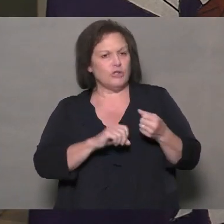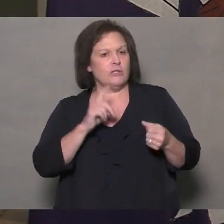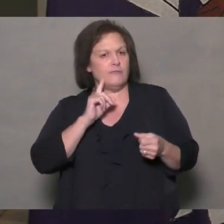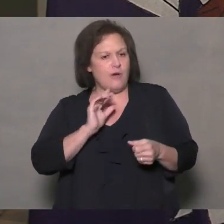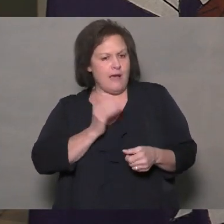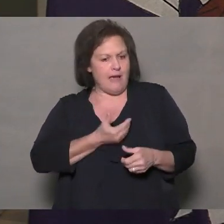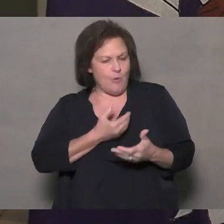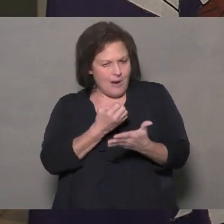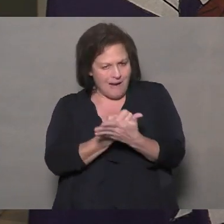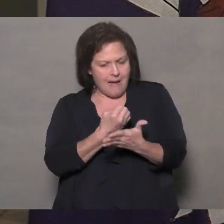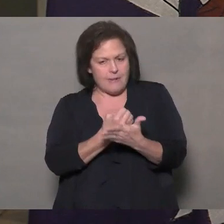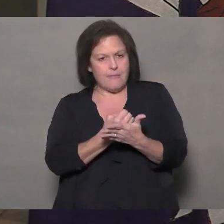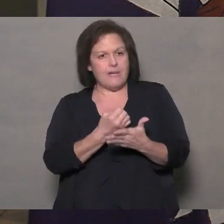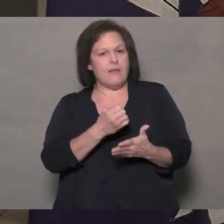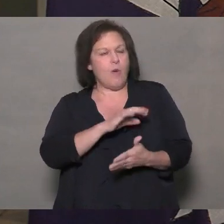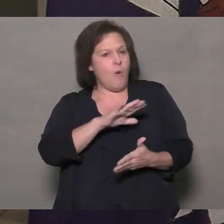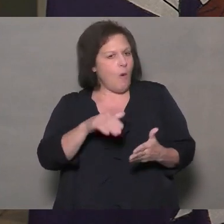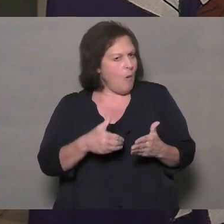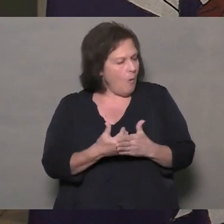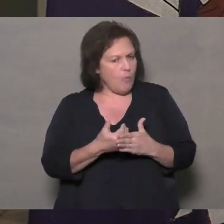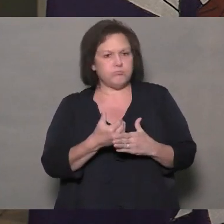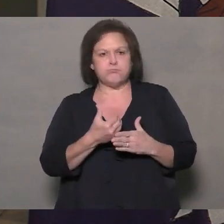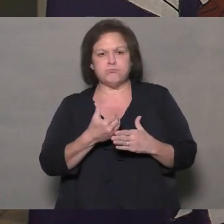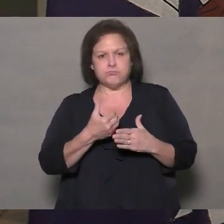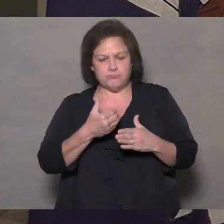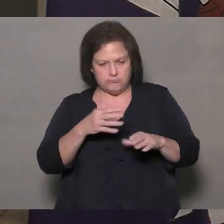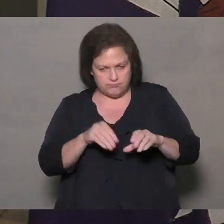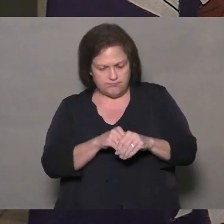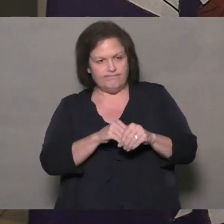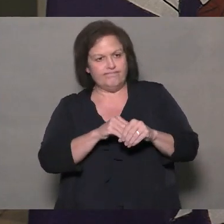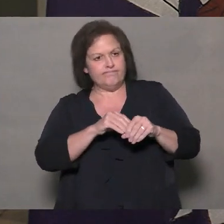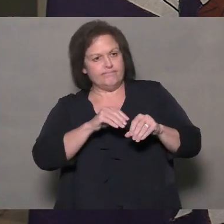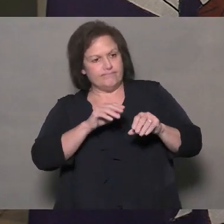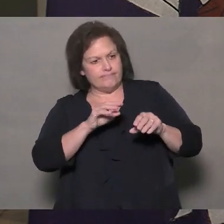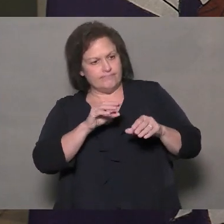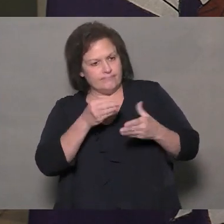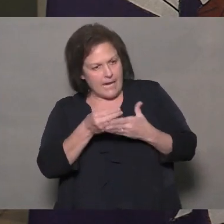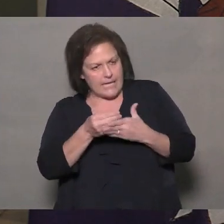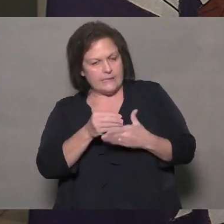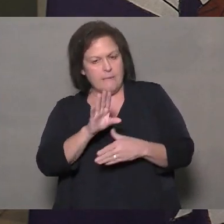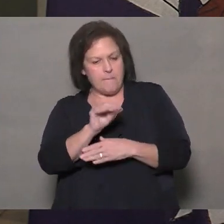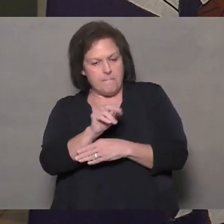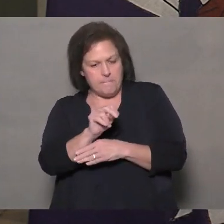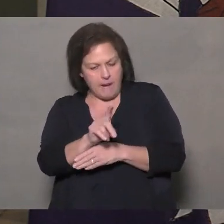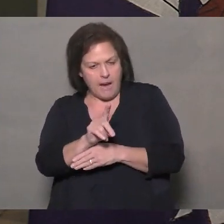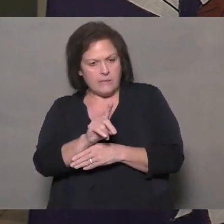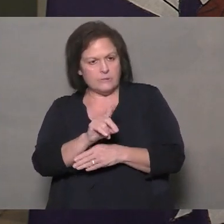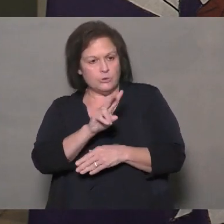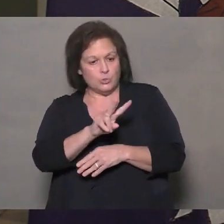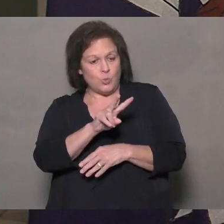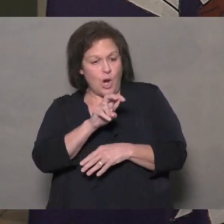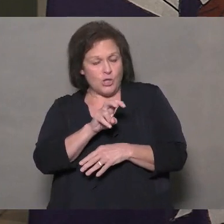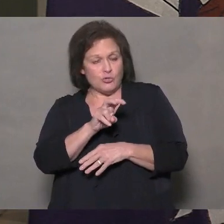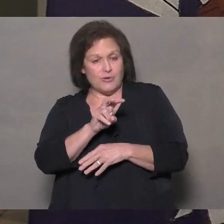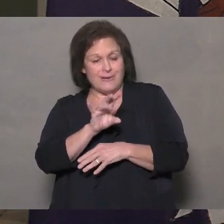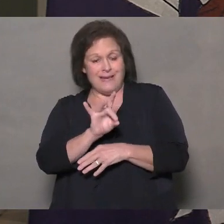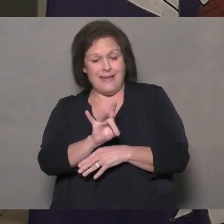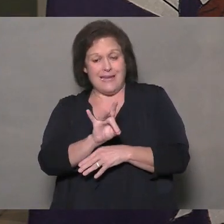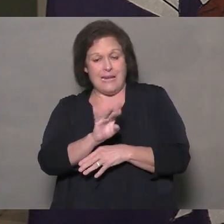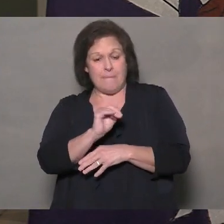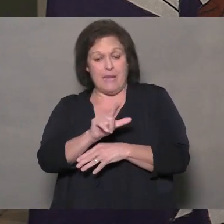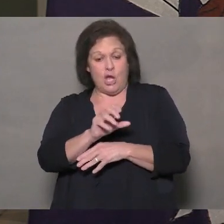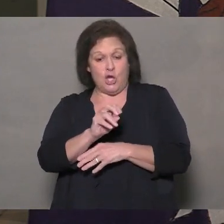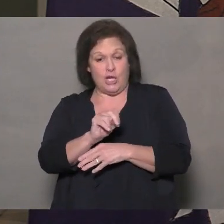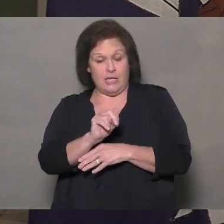our economy all at the same time. Our 2020 bonds, totaling more than $280